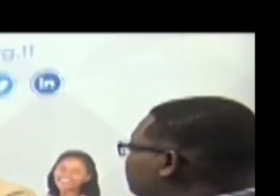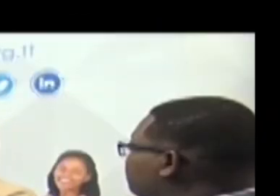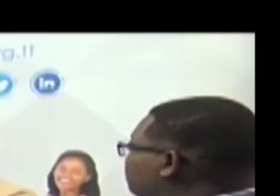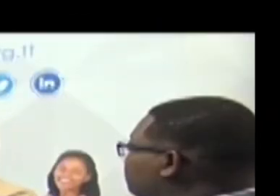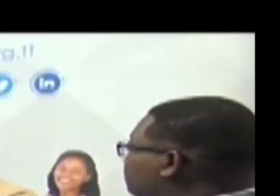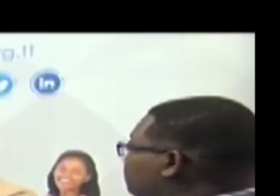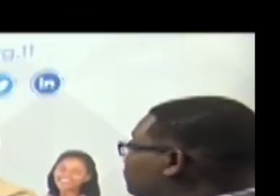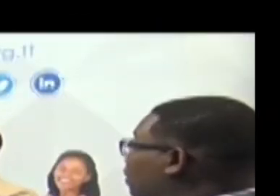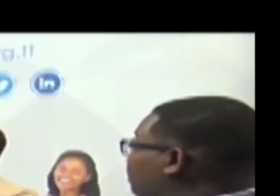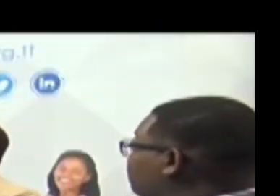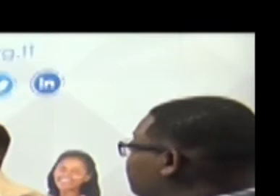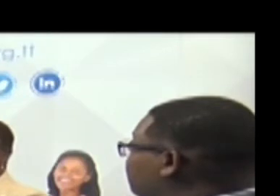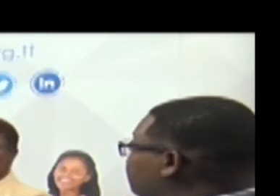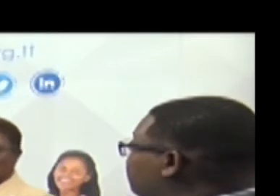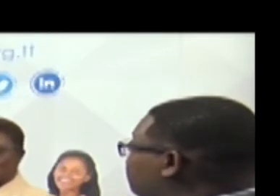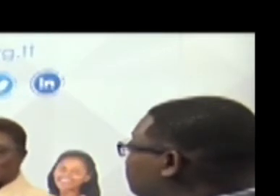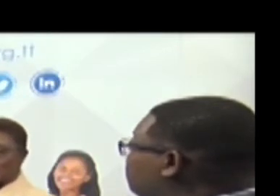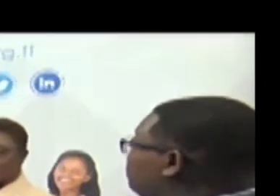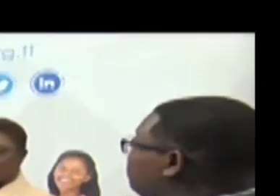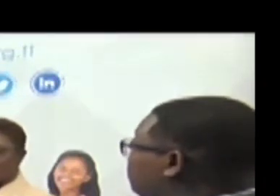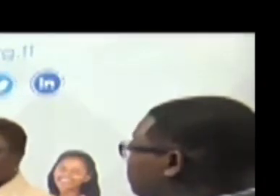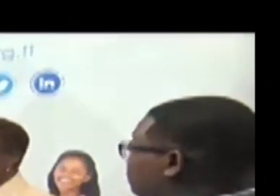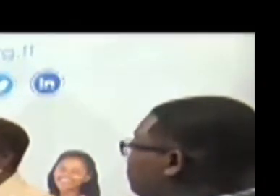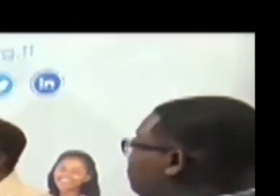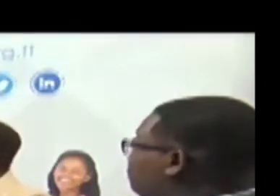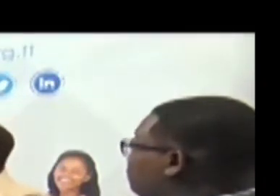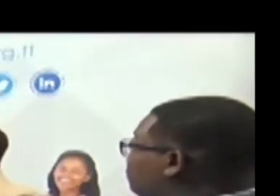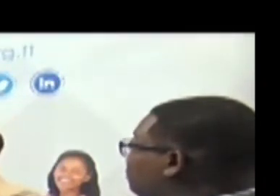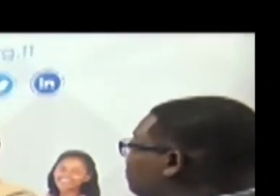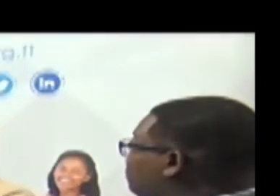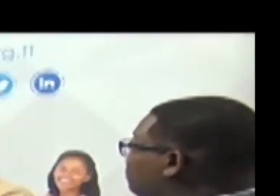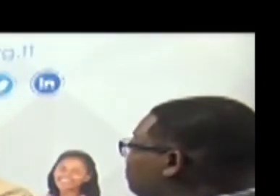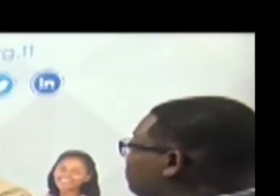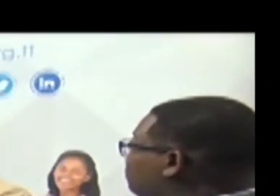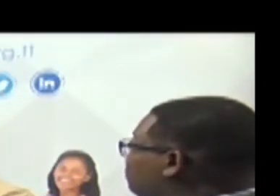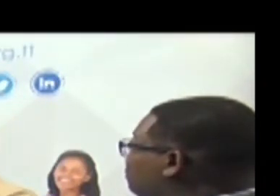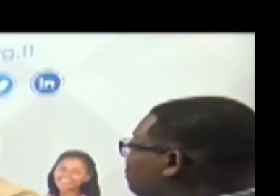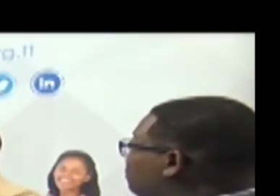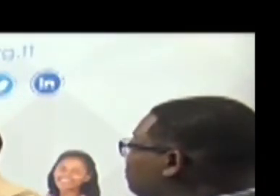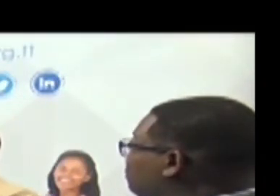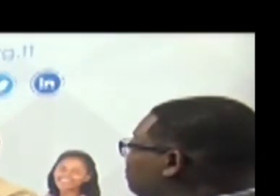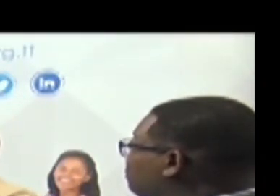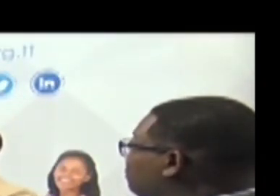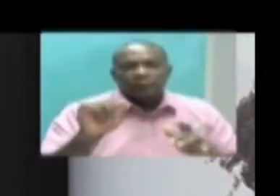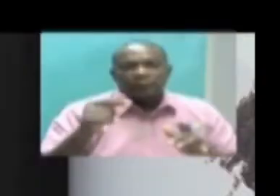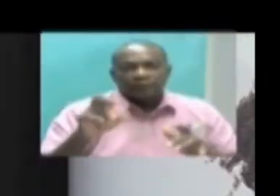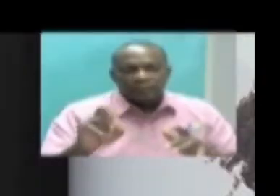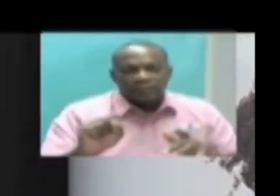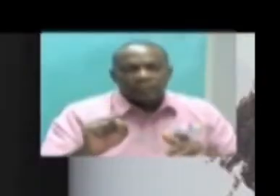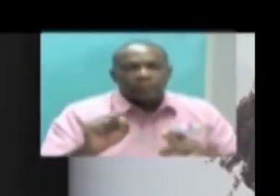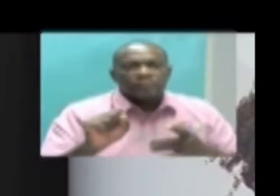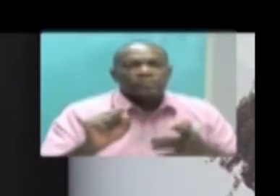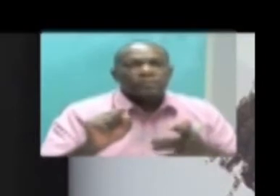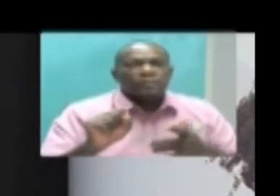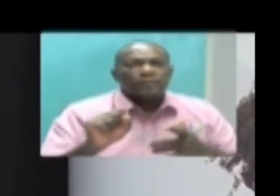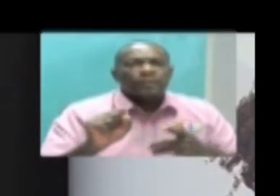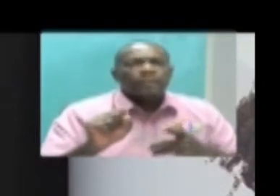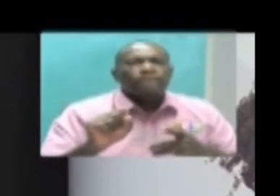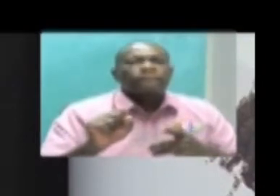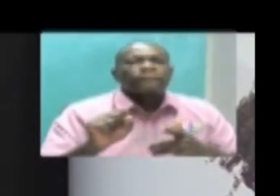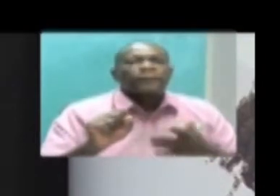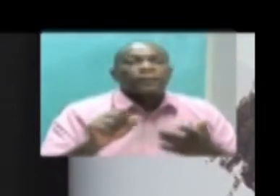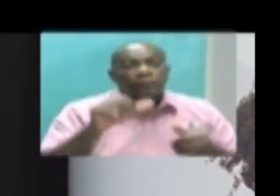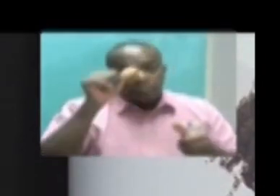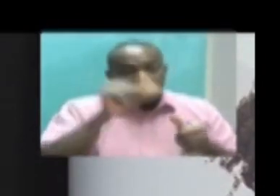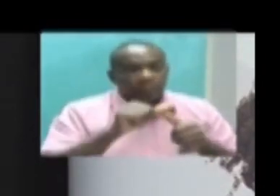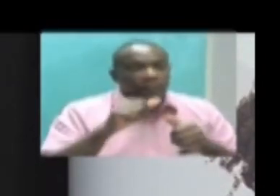going to surprise people. Wow. We think about teenager, 13 to 19, but that development runs from 9 to 24. The brain is developing and is